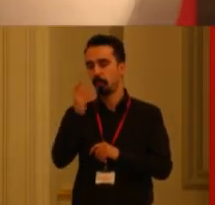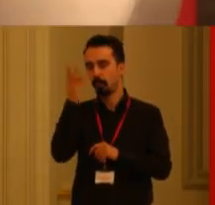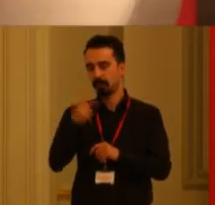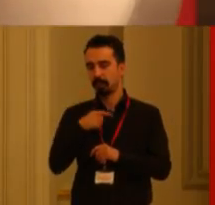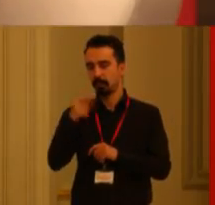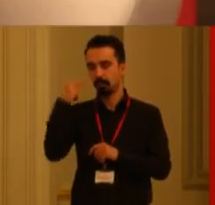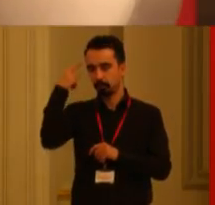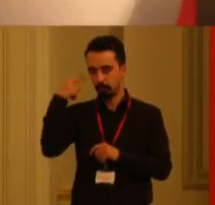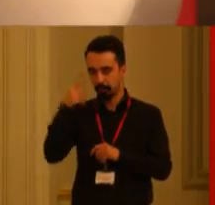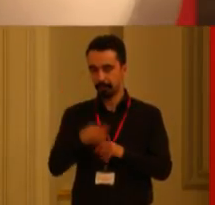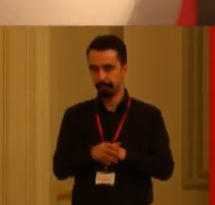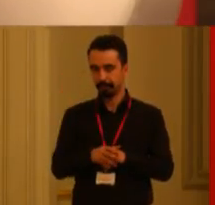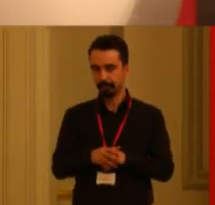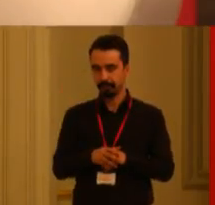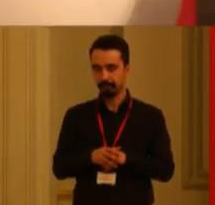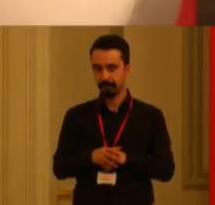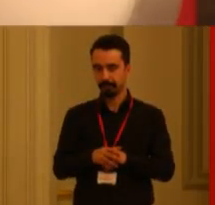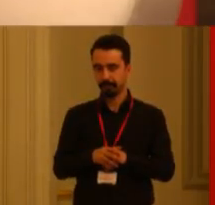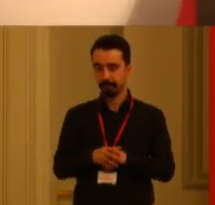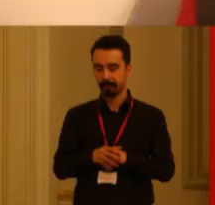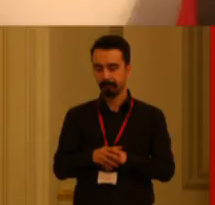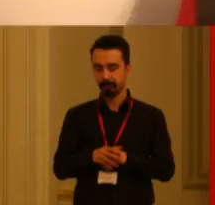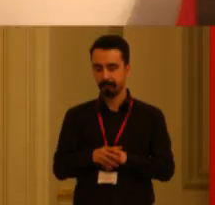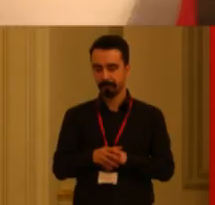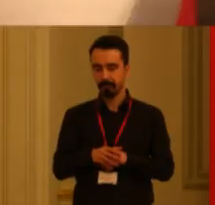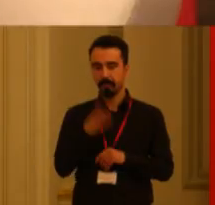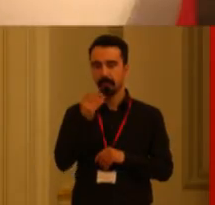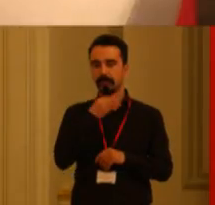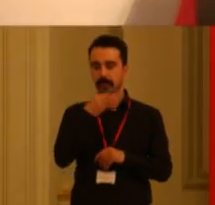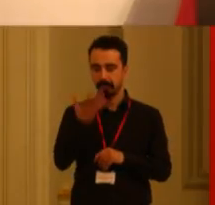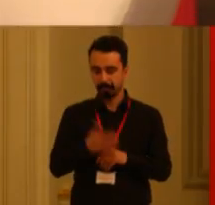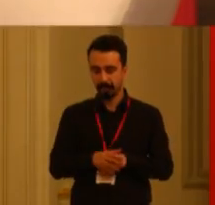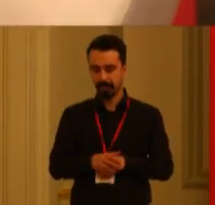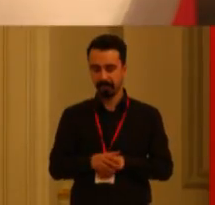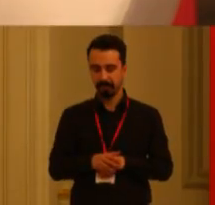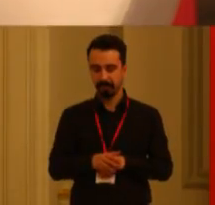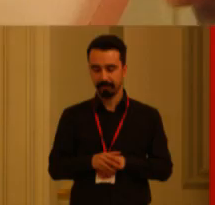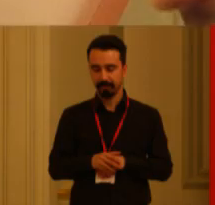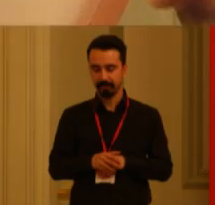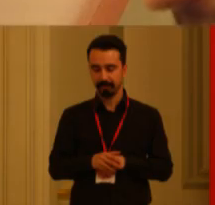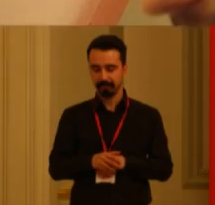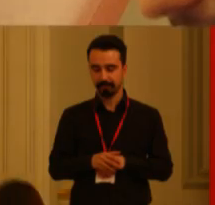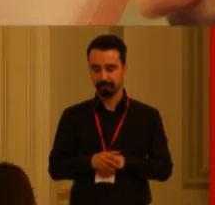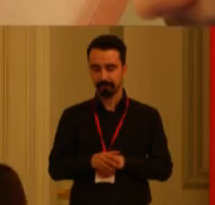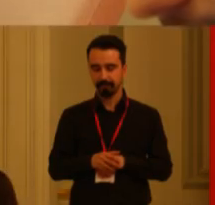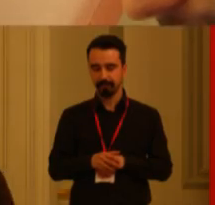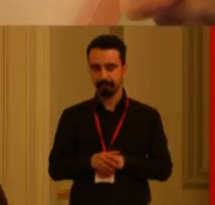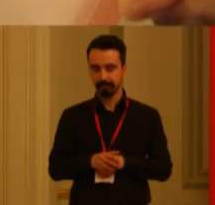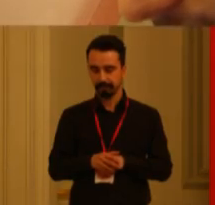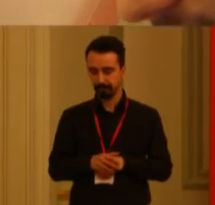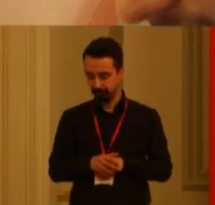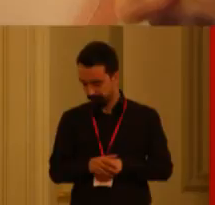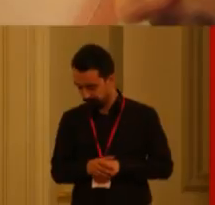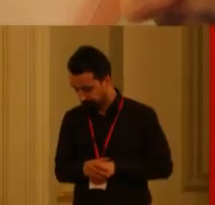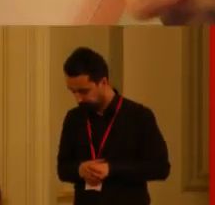is rather impossible to expect something different. This is the these are the initial thoughts for the first round. Thank you very much